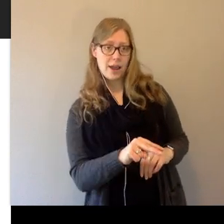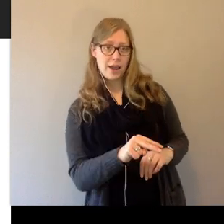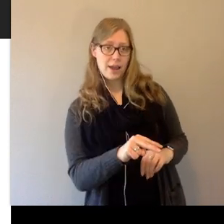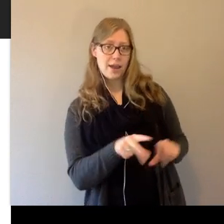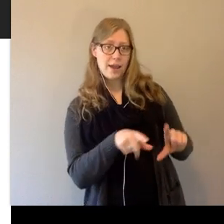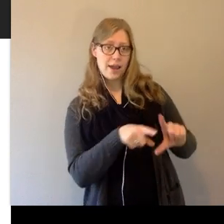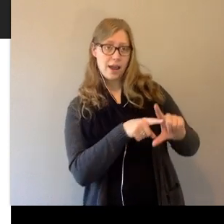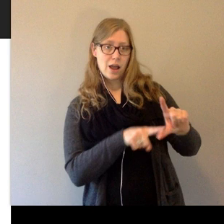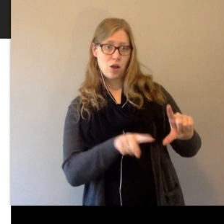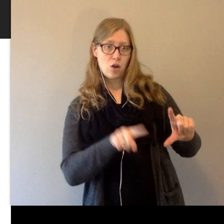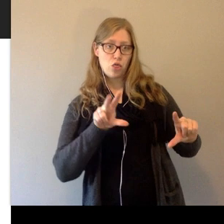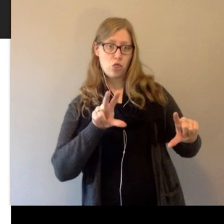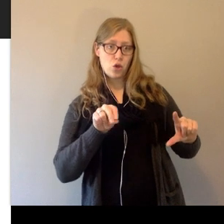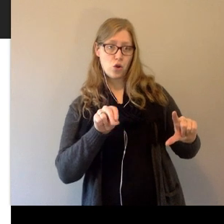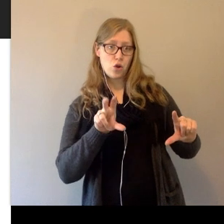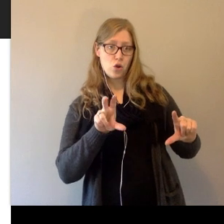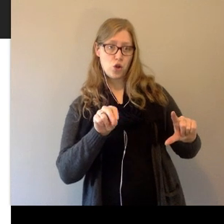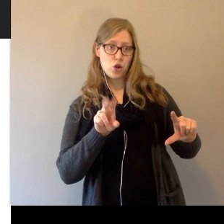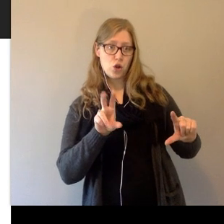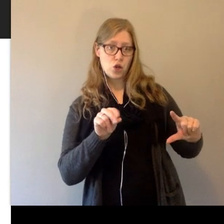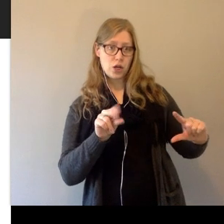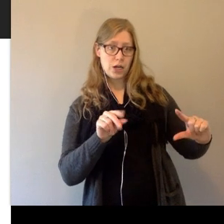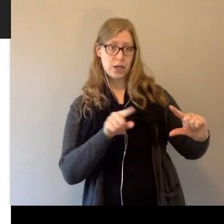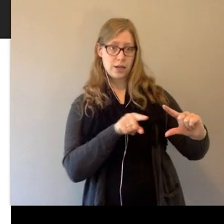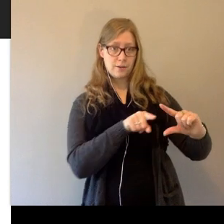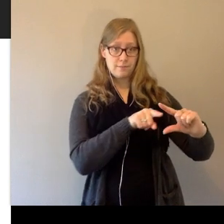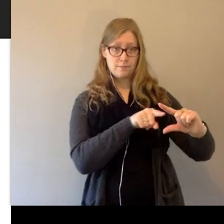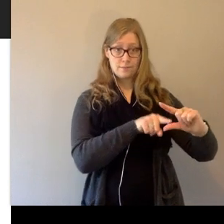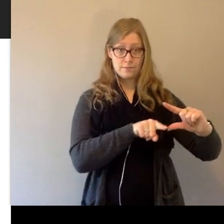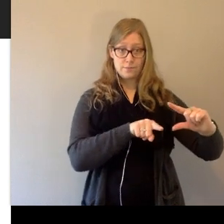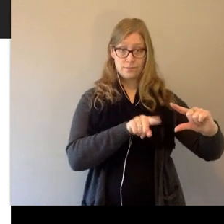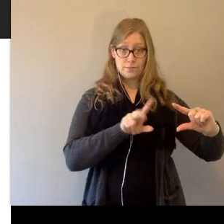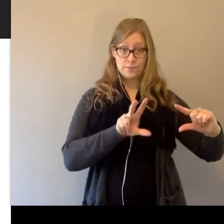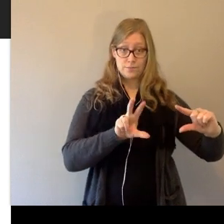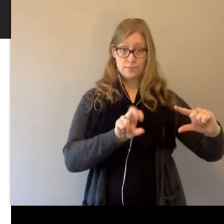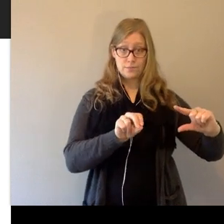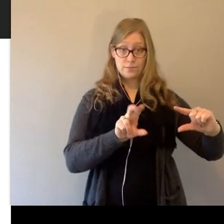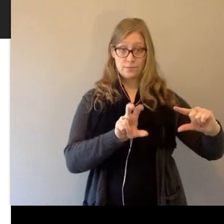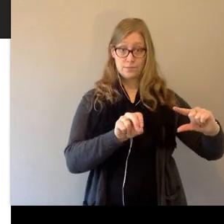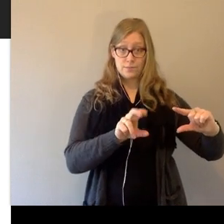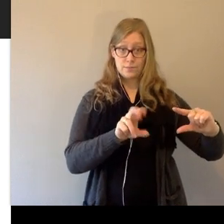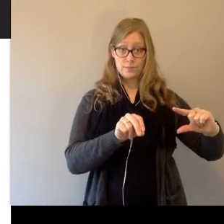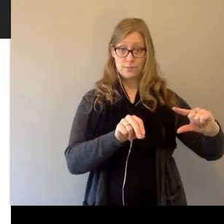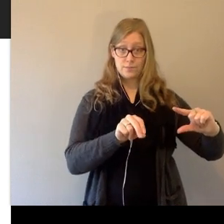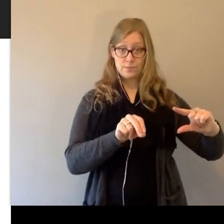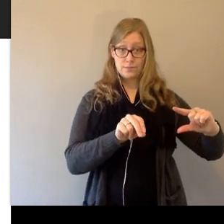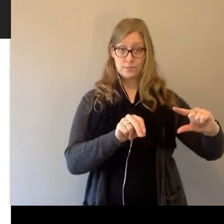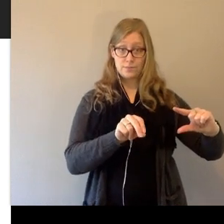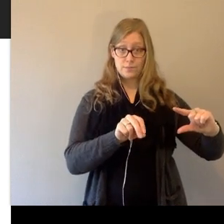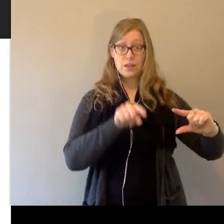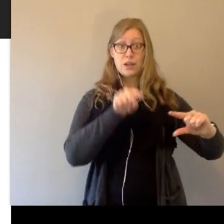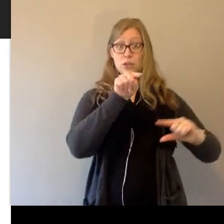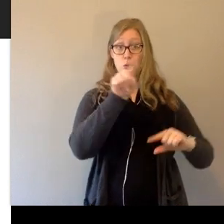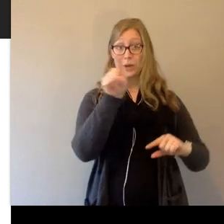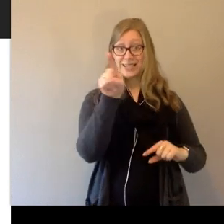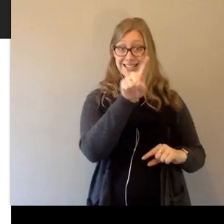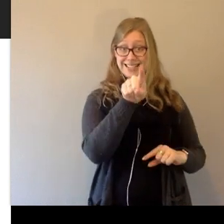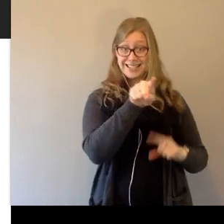And so angle 30, we are going to look, and z is the hypotenuse.